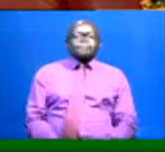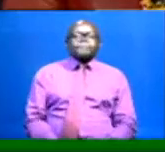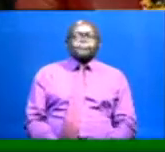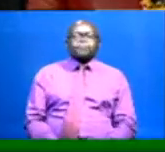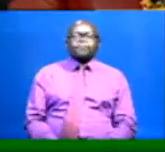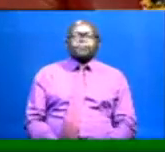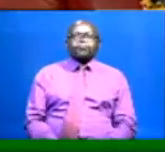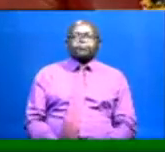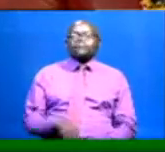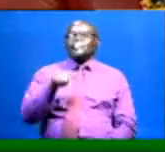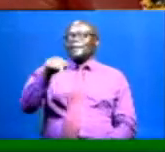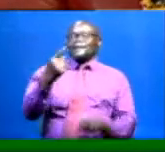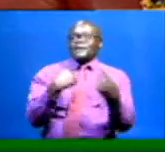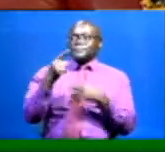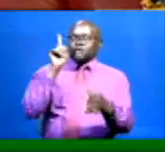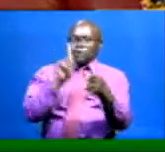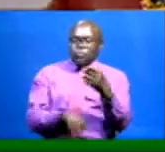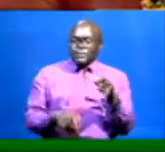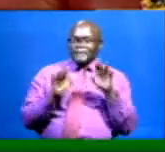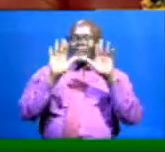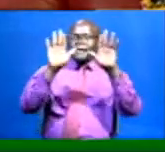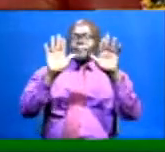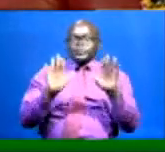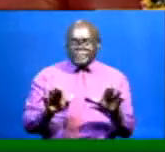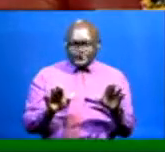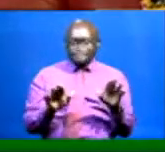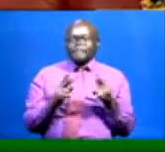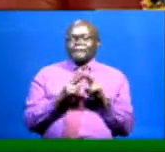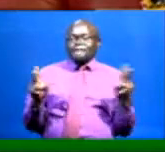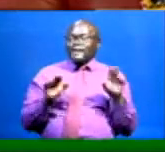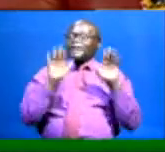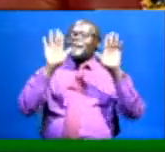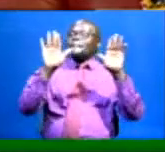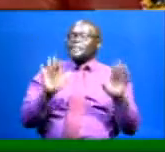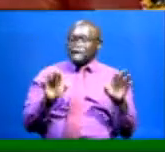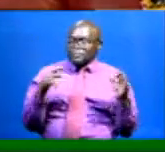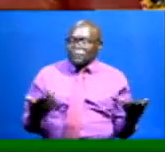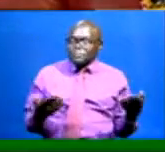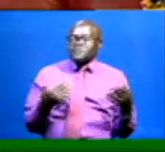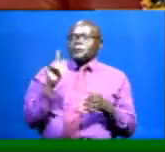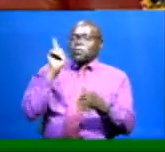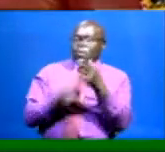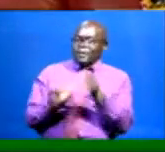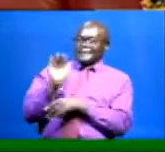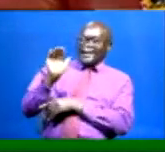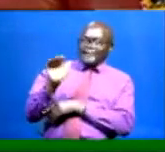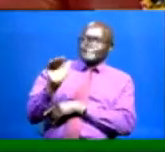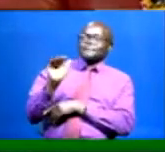In this motion, what is very important and very significant are the prayers that the